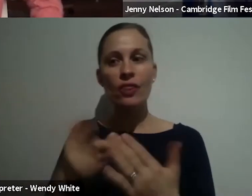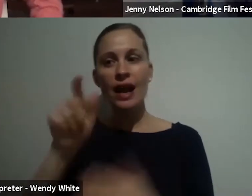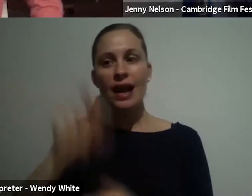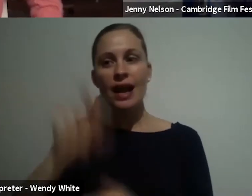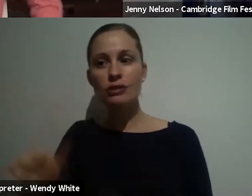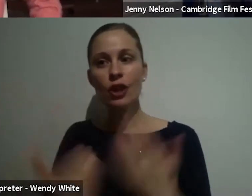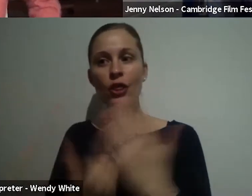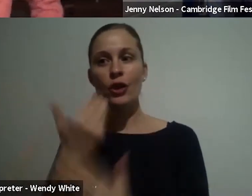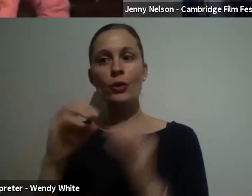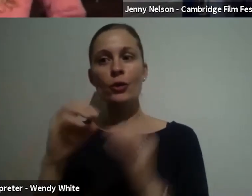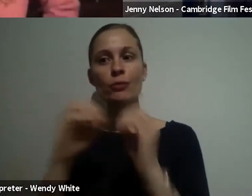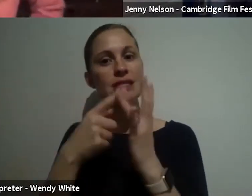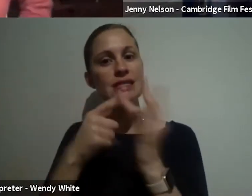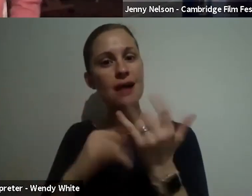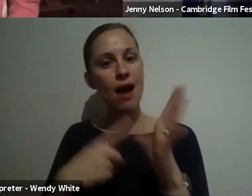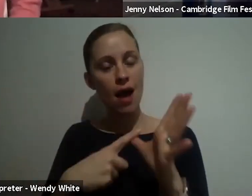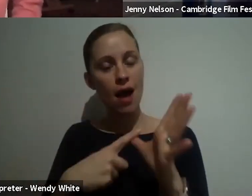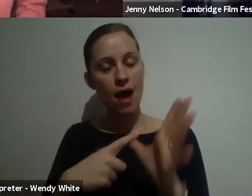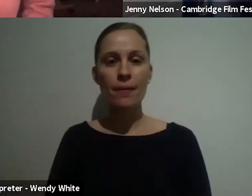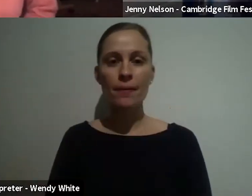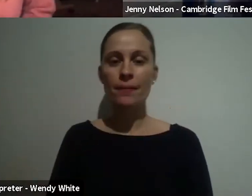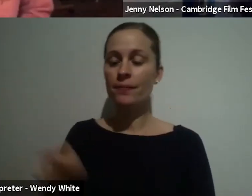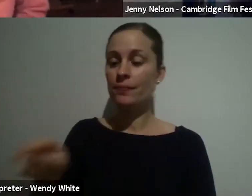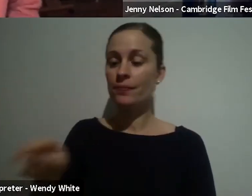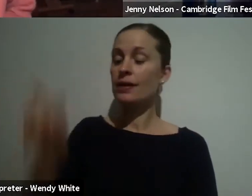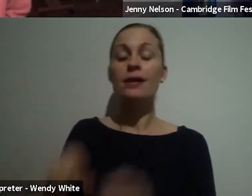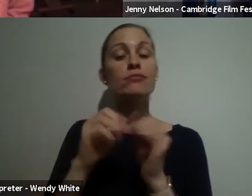Mm-hmm. Yes, Brisa is a character that